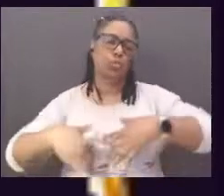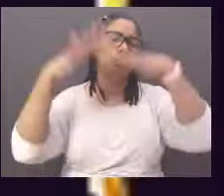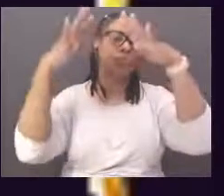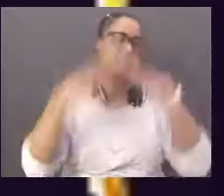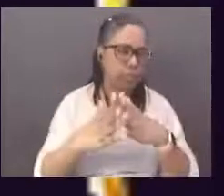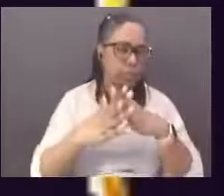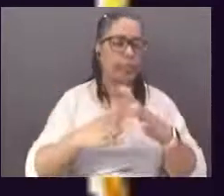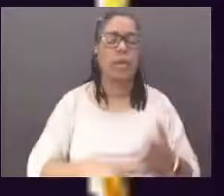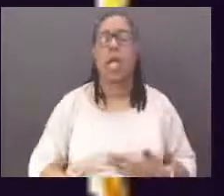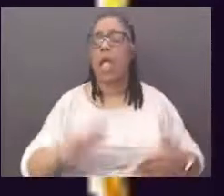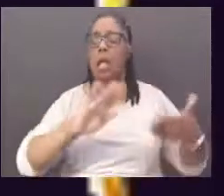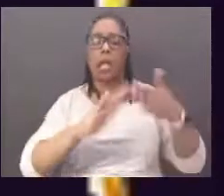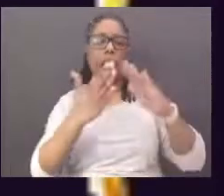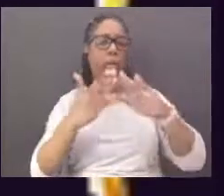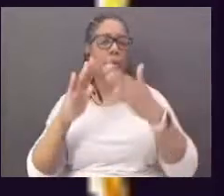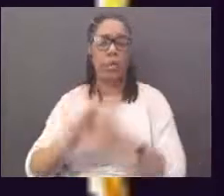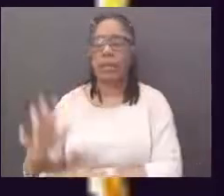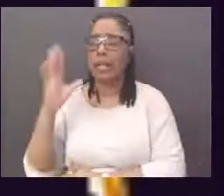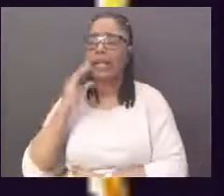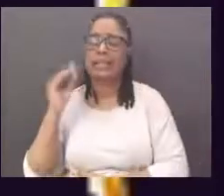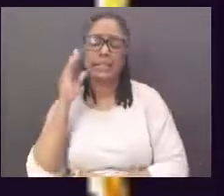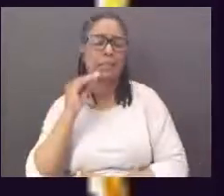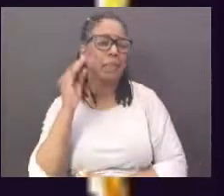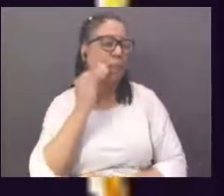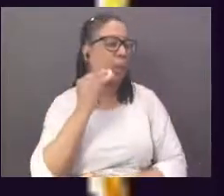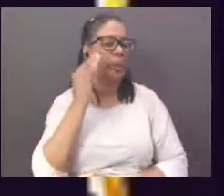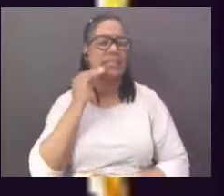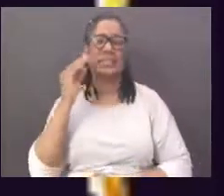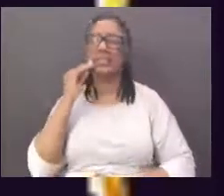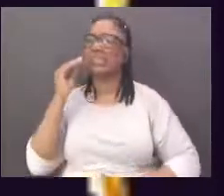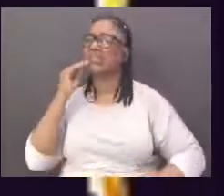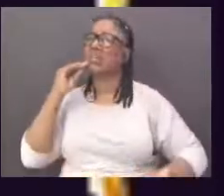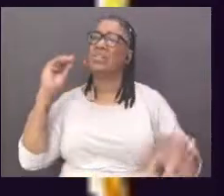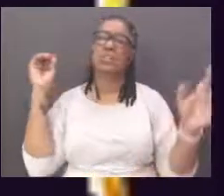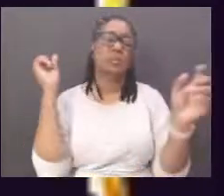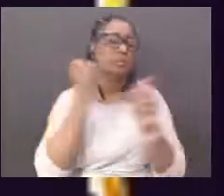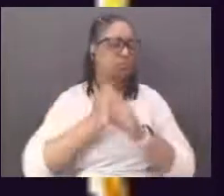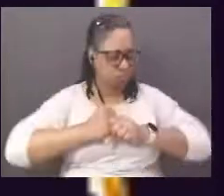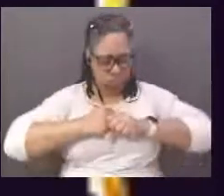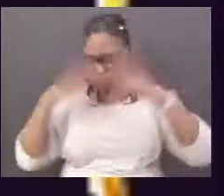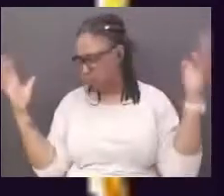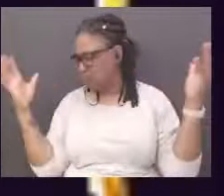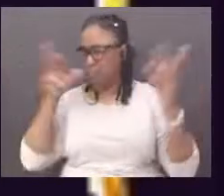will experience spiritual awakening like never before, and revival will come.